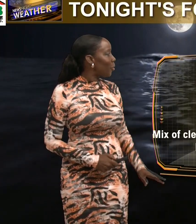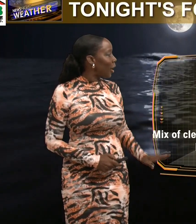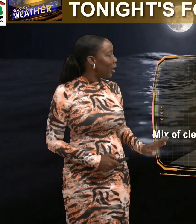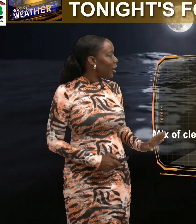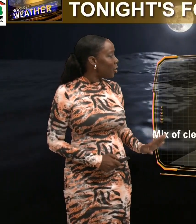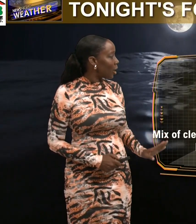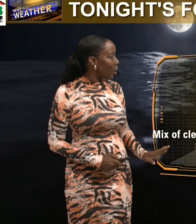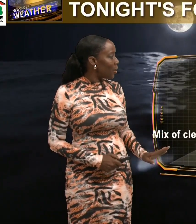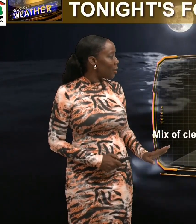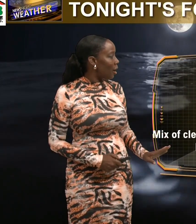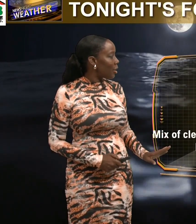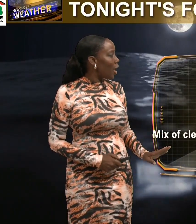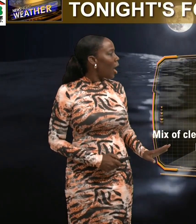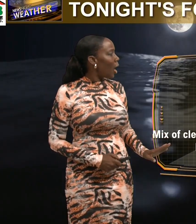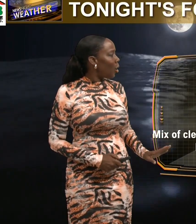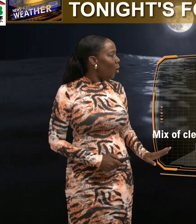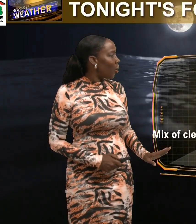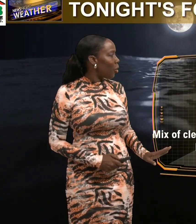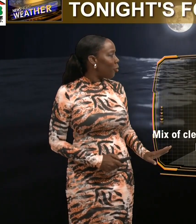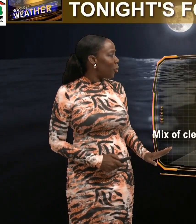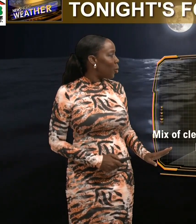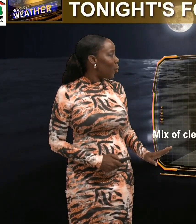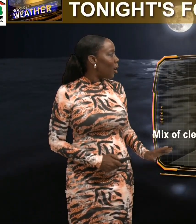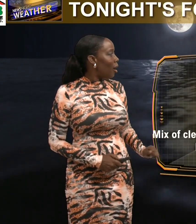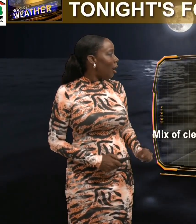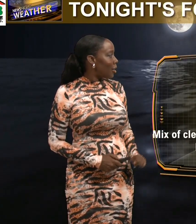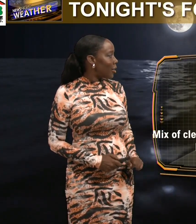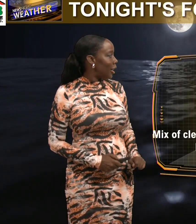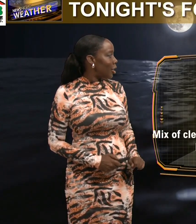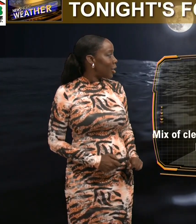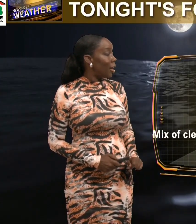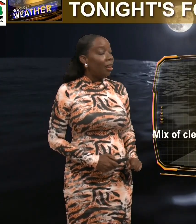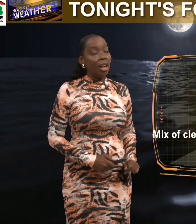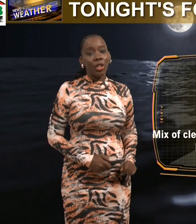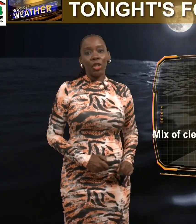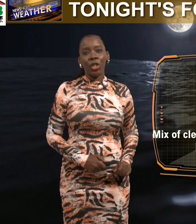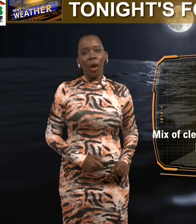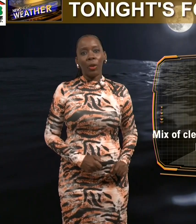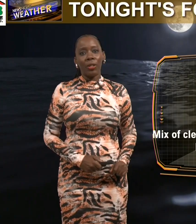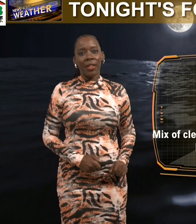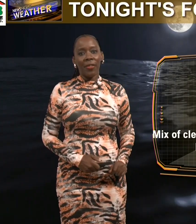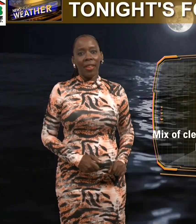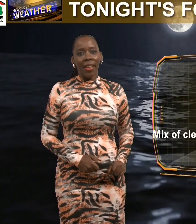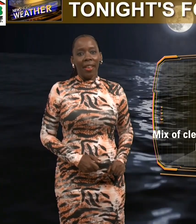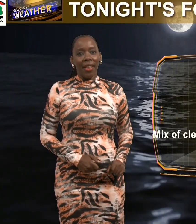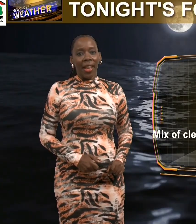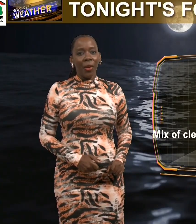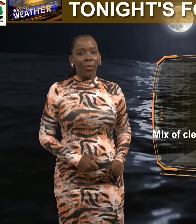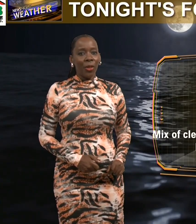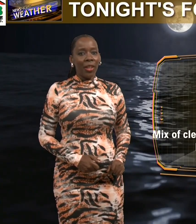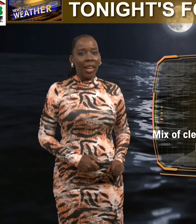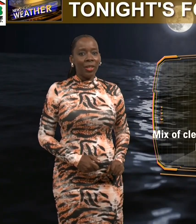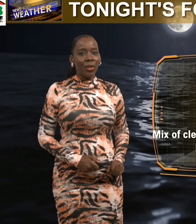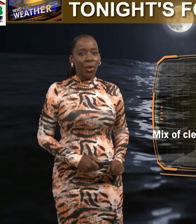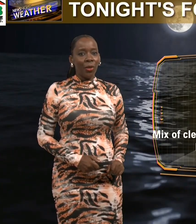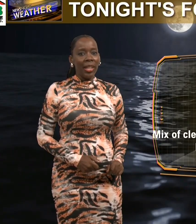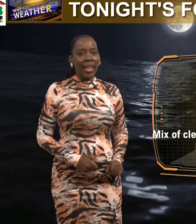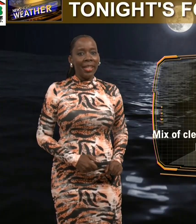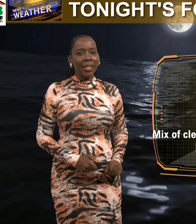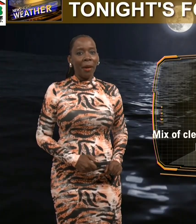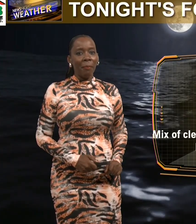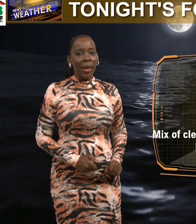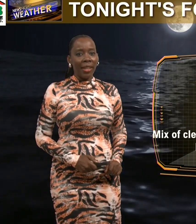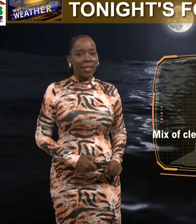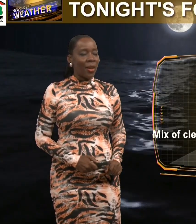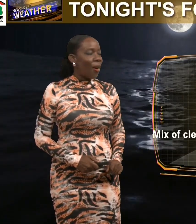mix of clear and cloudy skies along with a few isolated light showers. And over the next 3